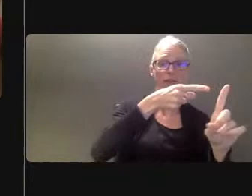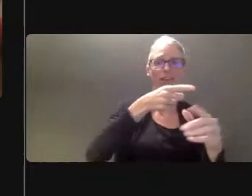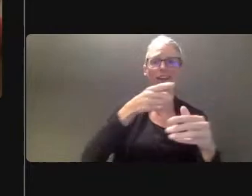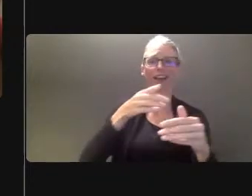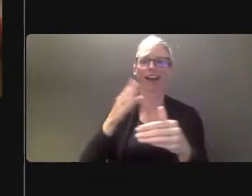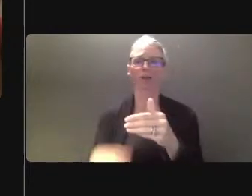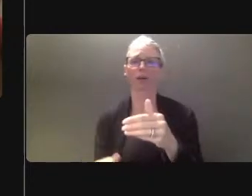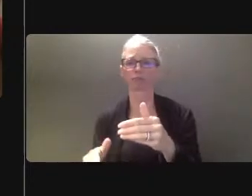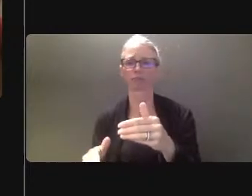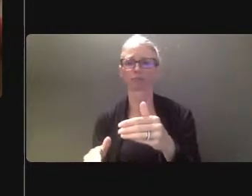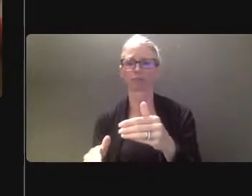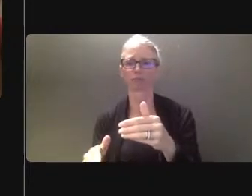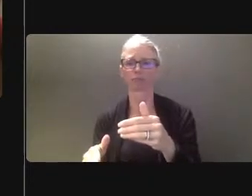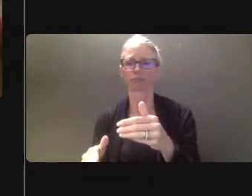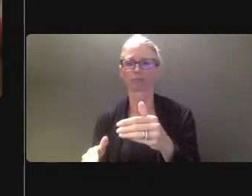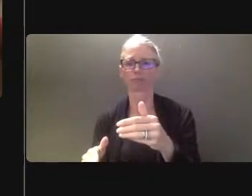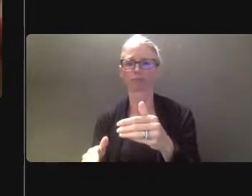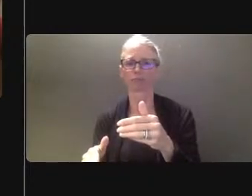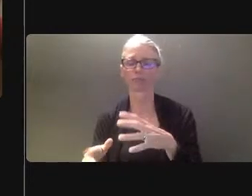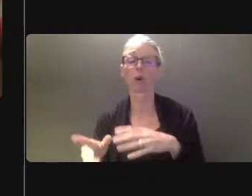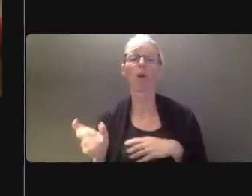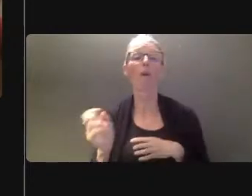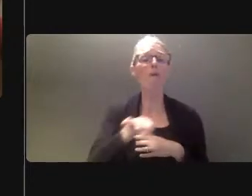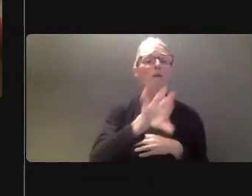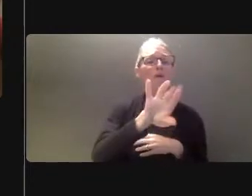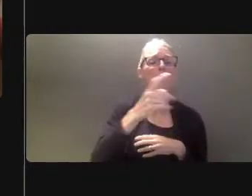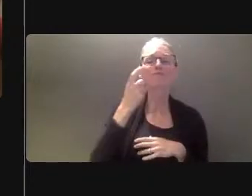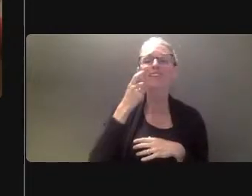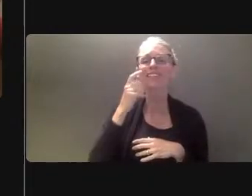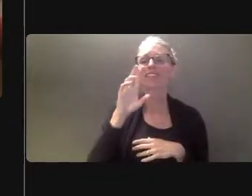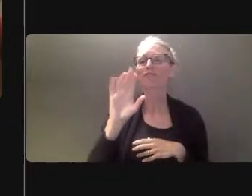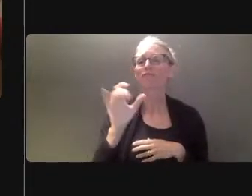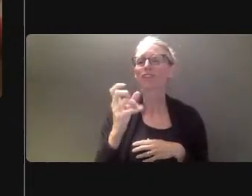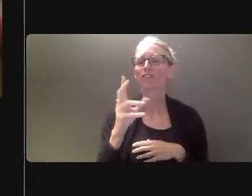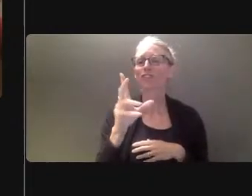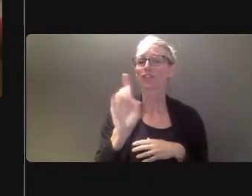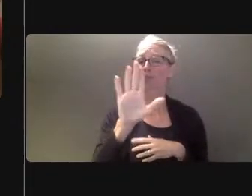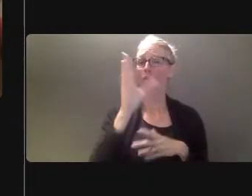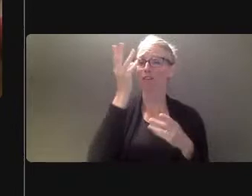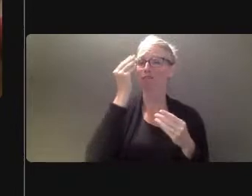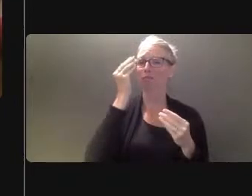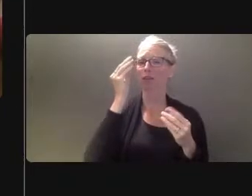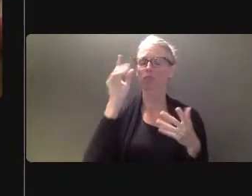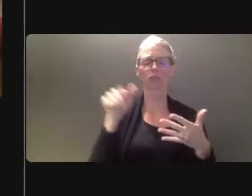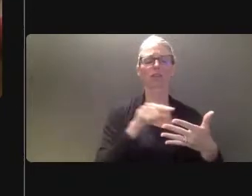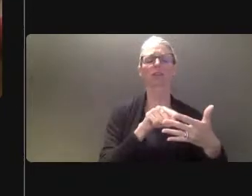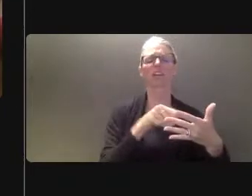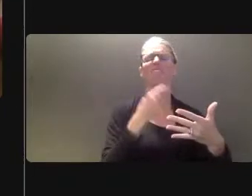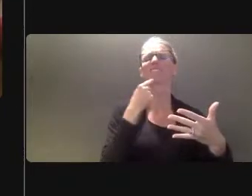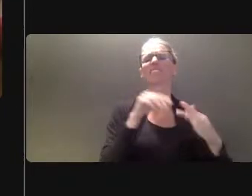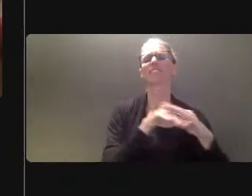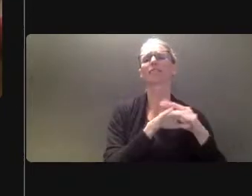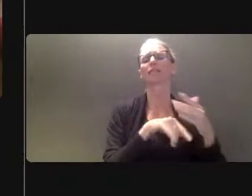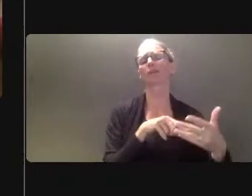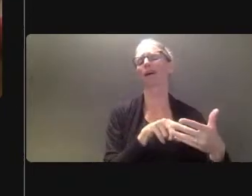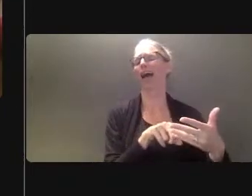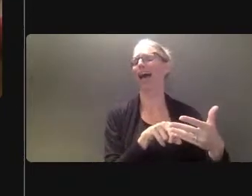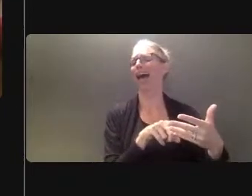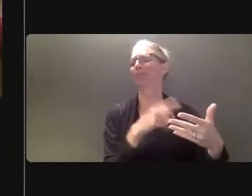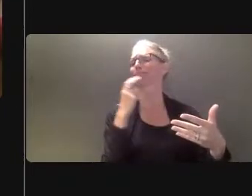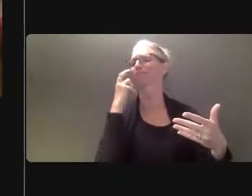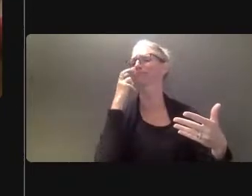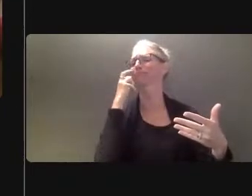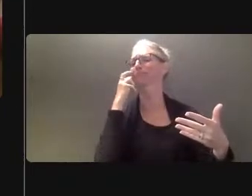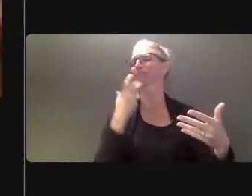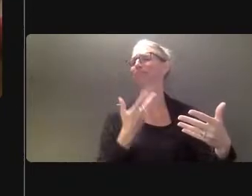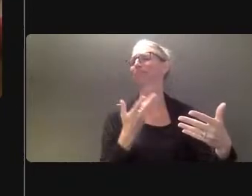of authenticity or trust that might come along with some of the data that's presented, even when you are looking for